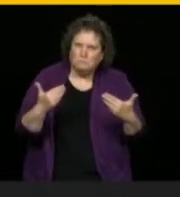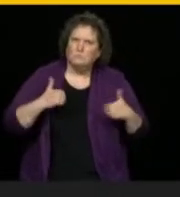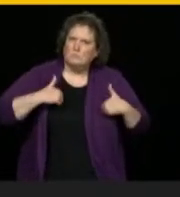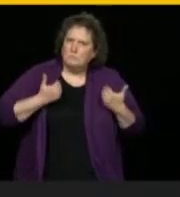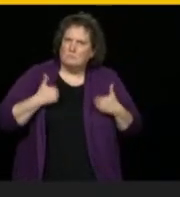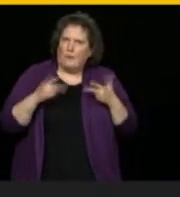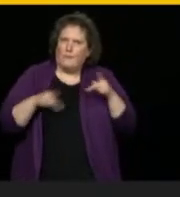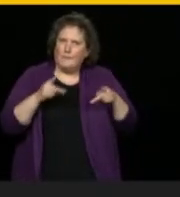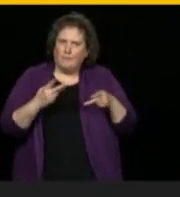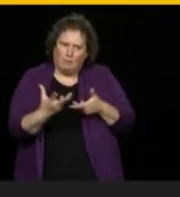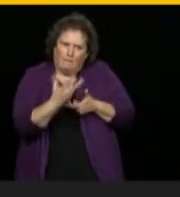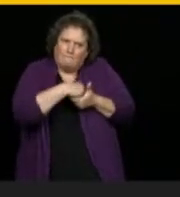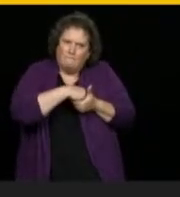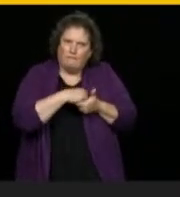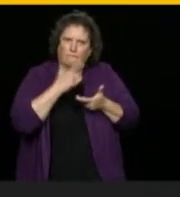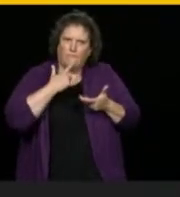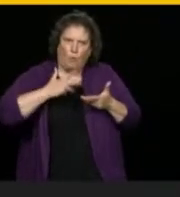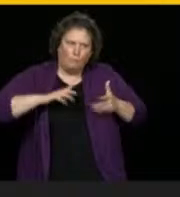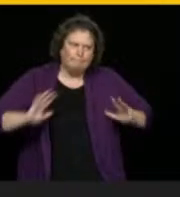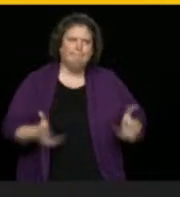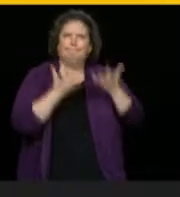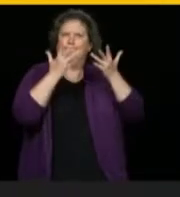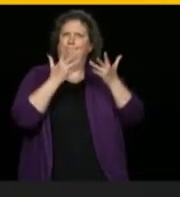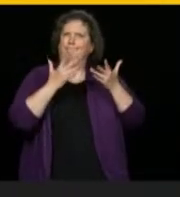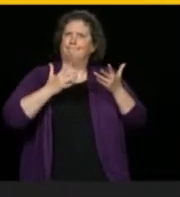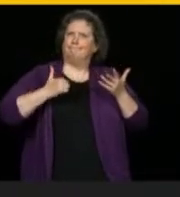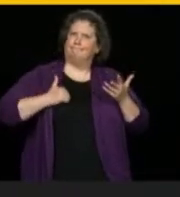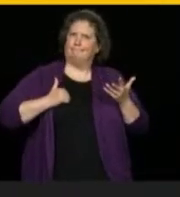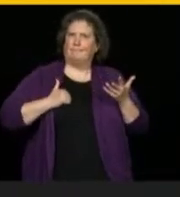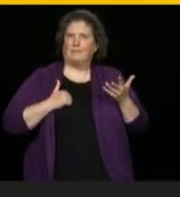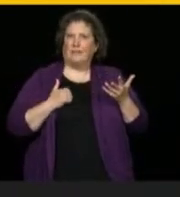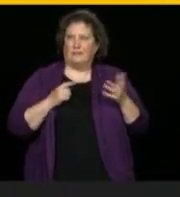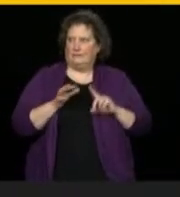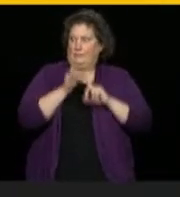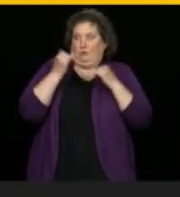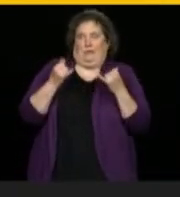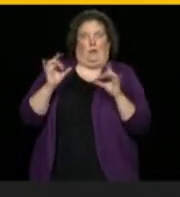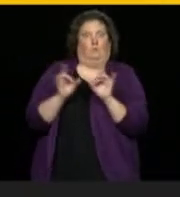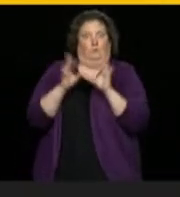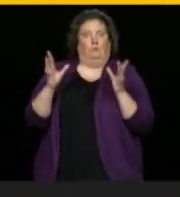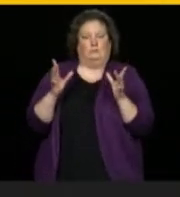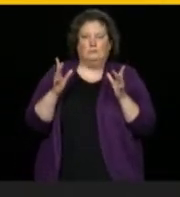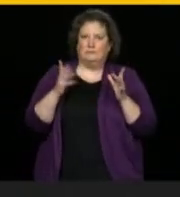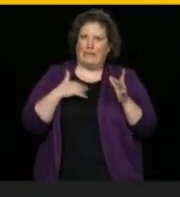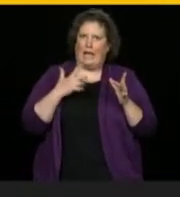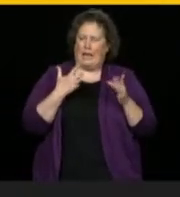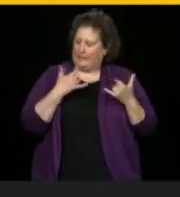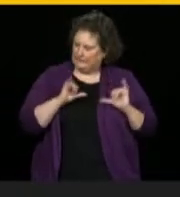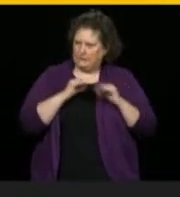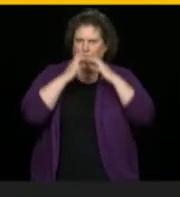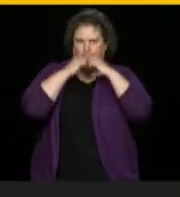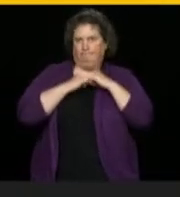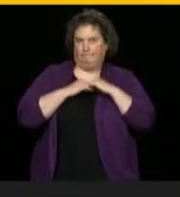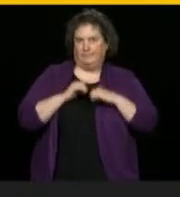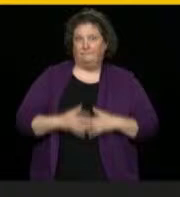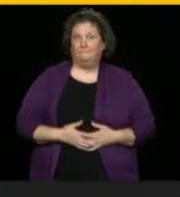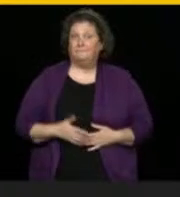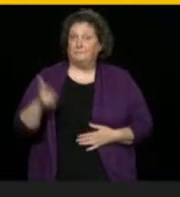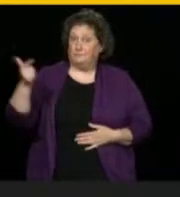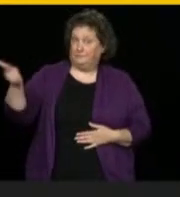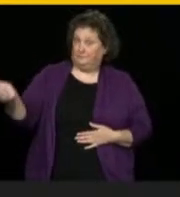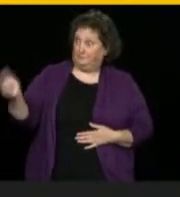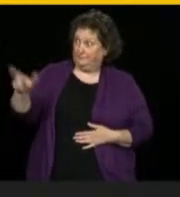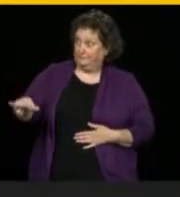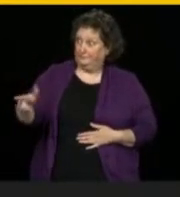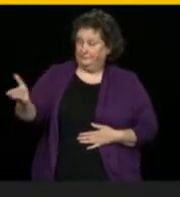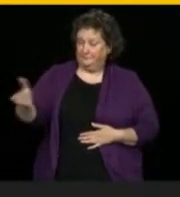particularly through this time of crisis, is something that I believe in deeply. Thank you. Stephanie Lewitz, CP. Stephanie Lewitz, the Canadian